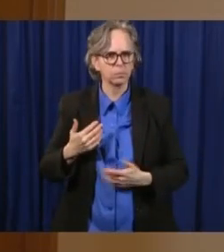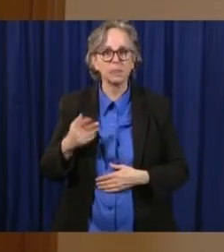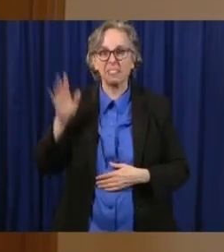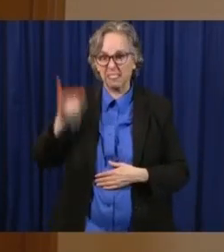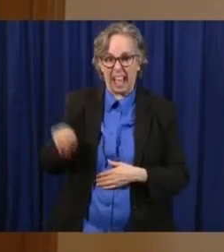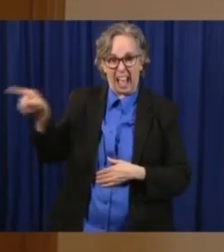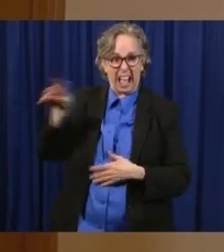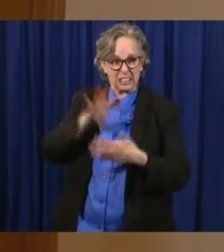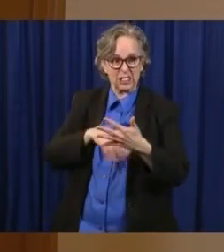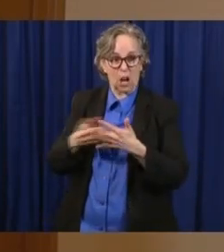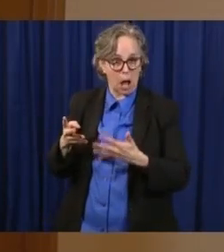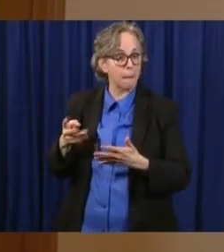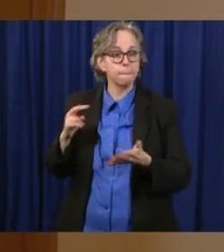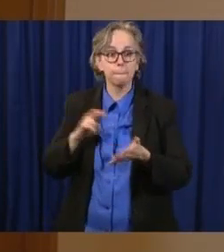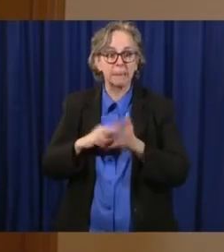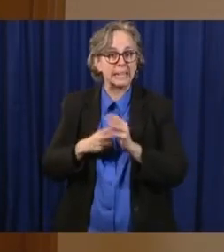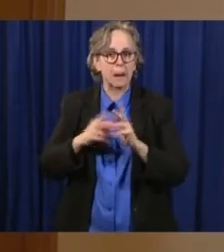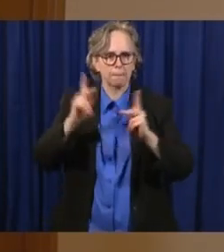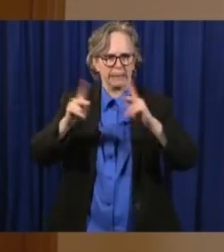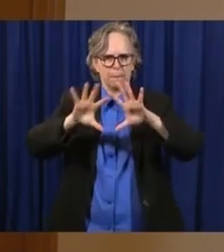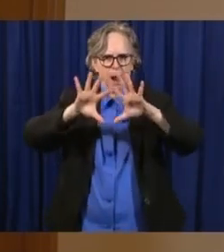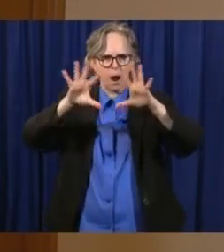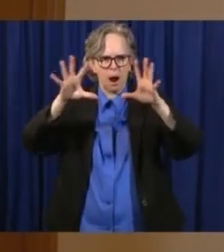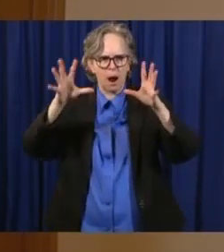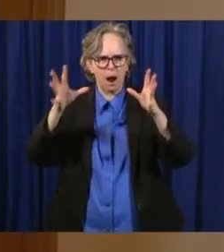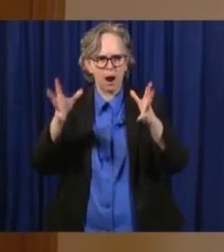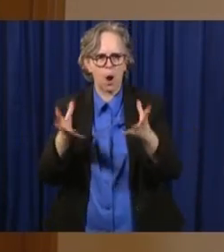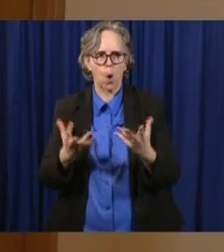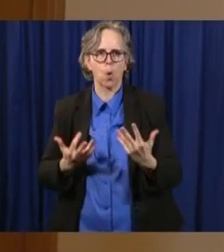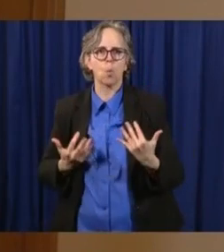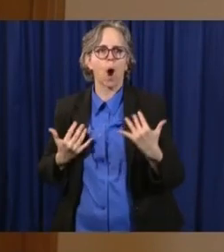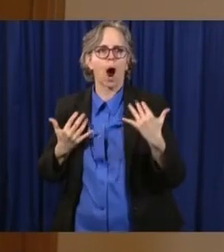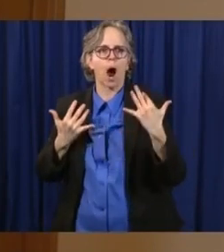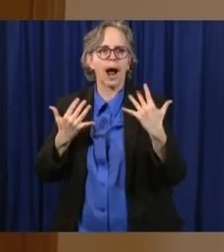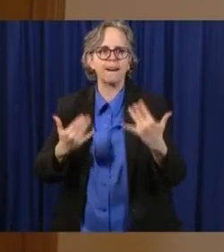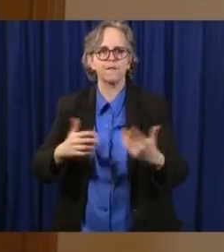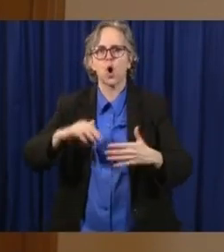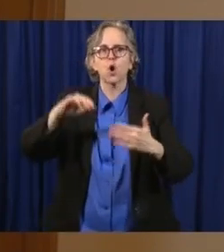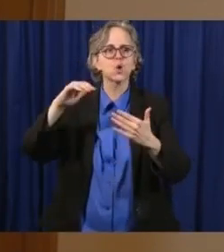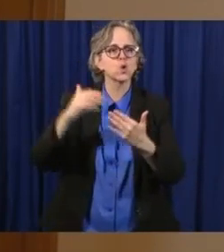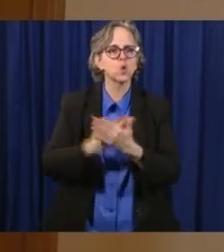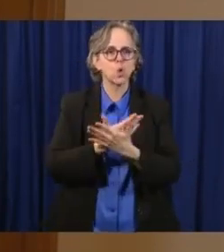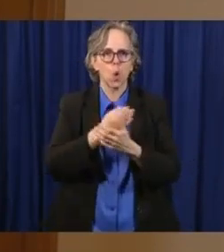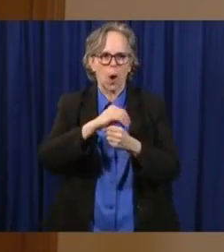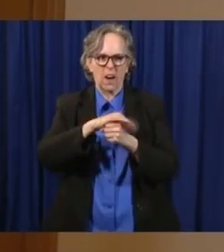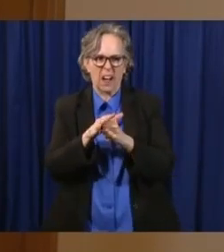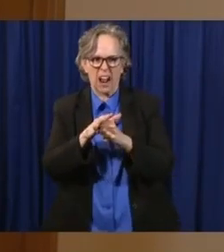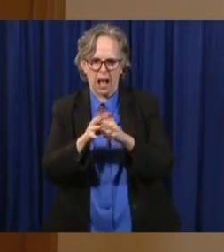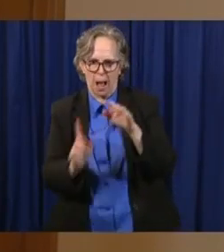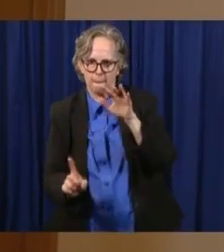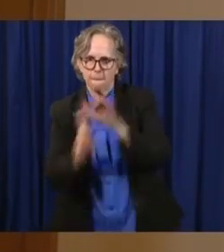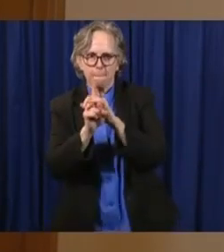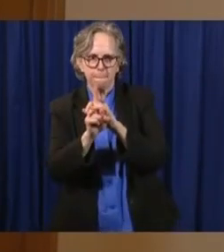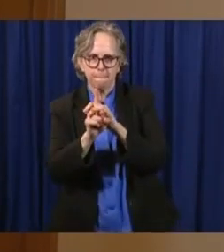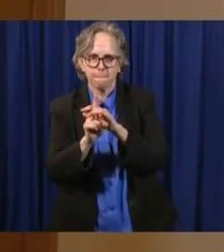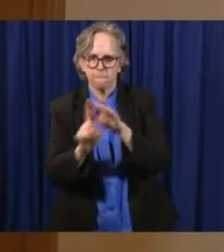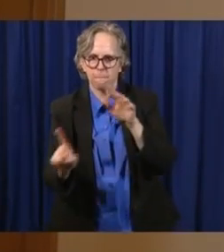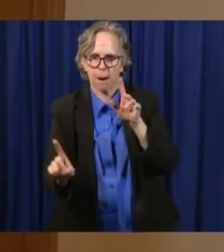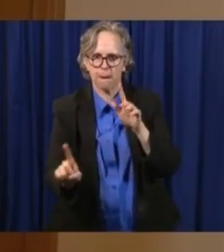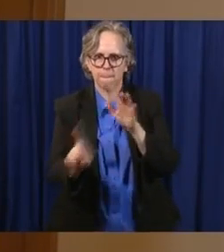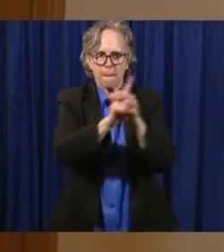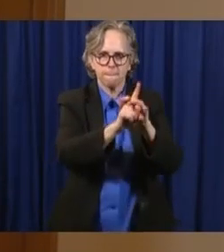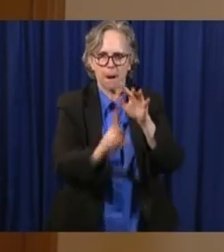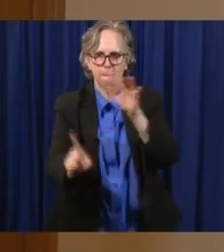waiting for a new novel coronavirus to enter. And eventually we started being seeded, and this was